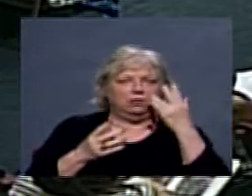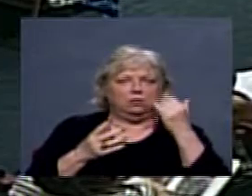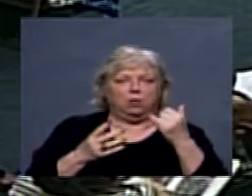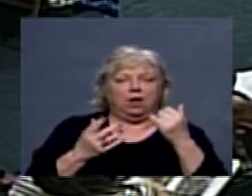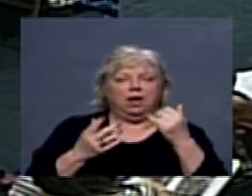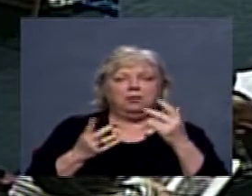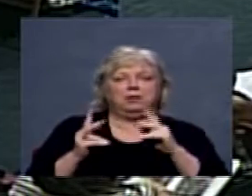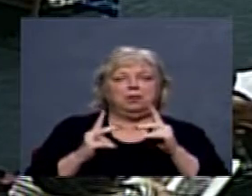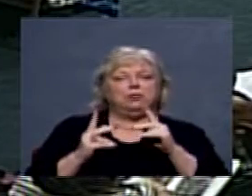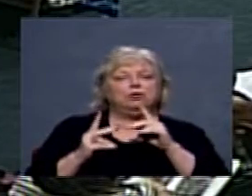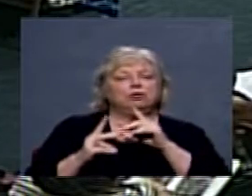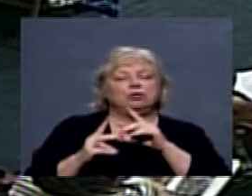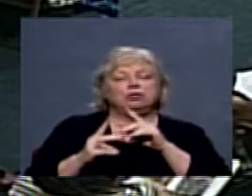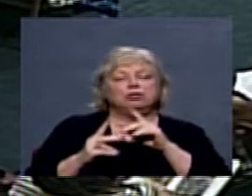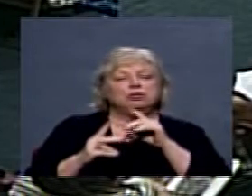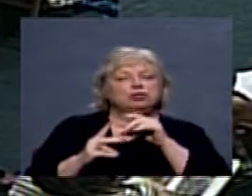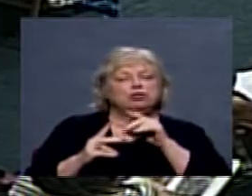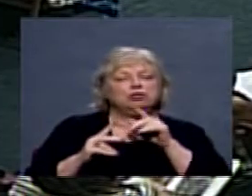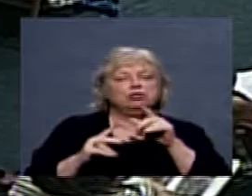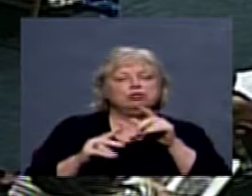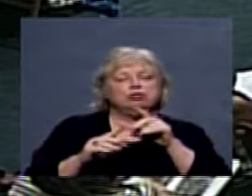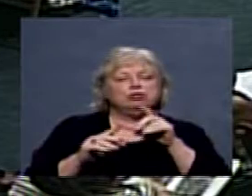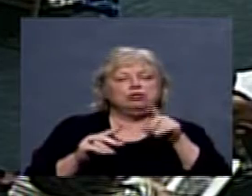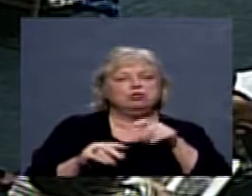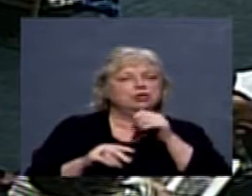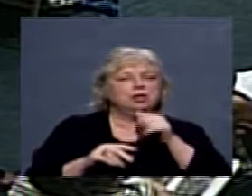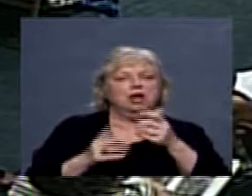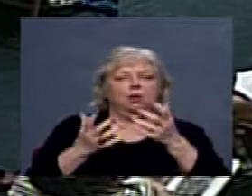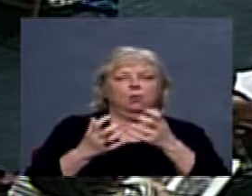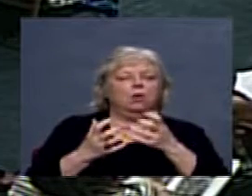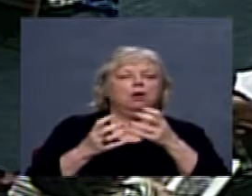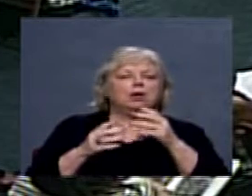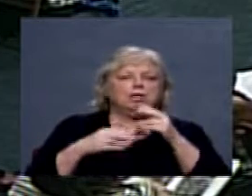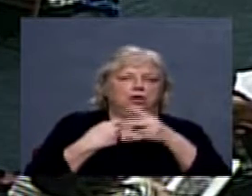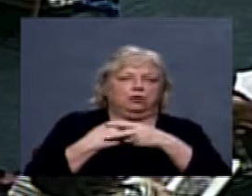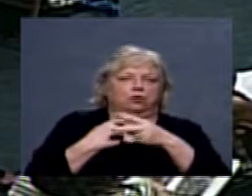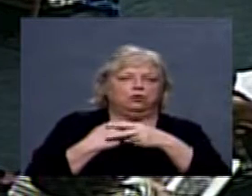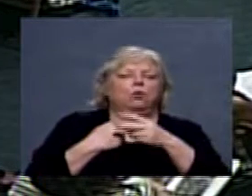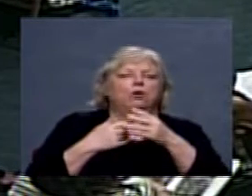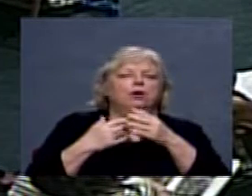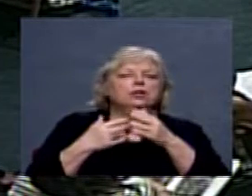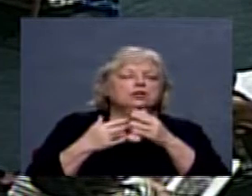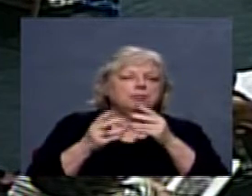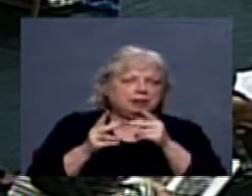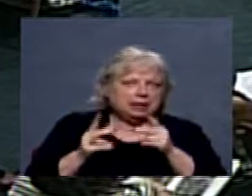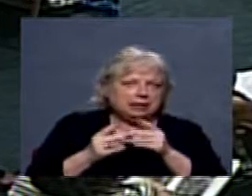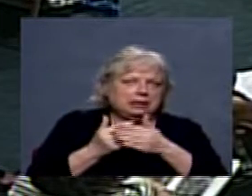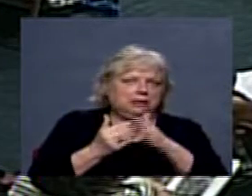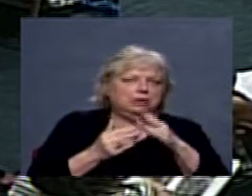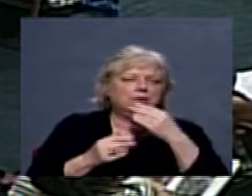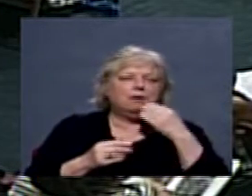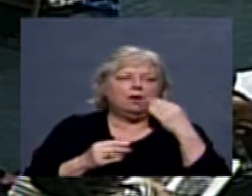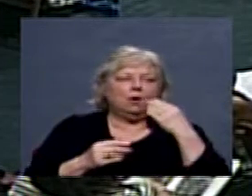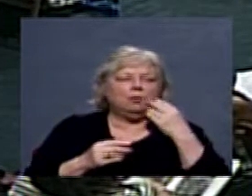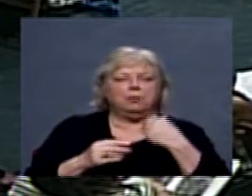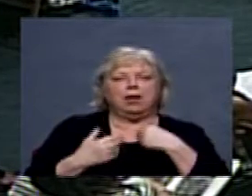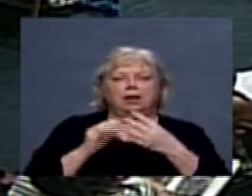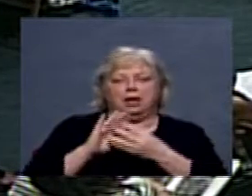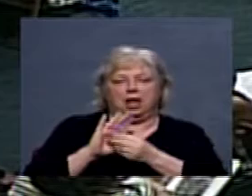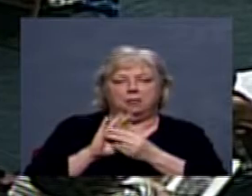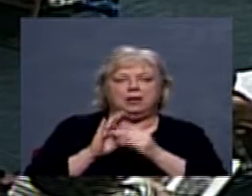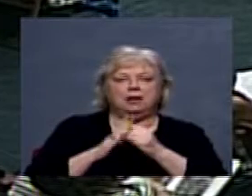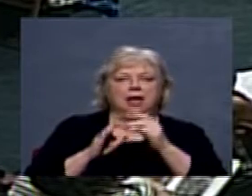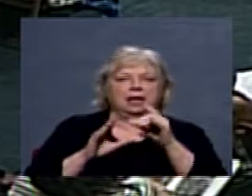around. It has a link on it. You're welcome to copy that link and take a look at it. We